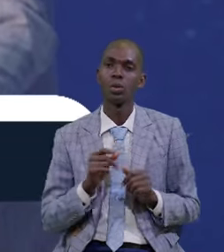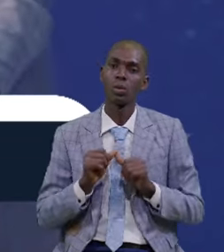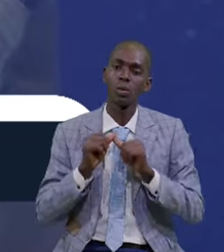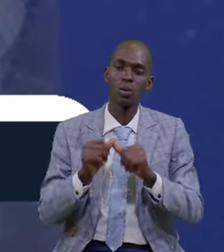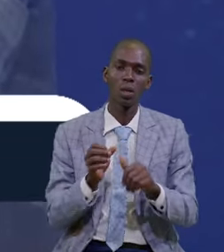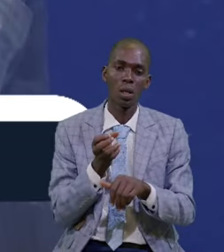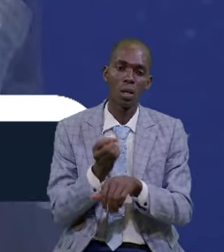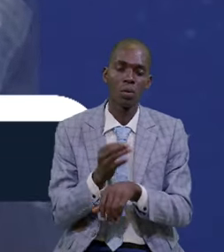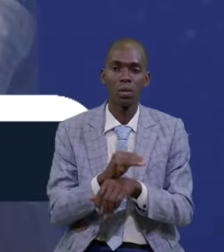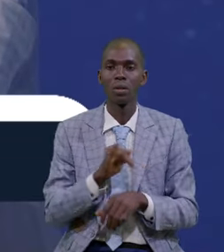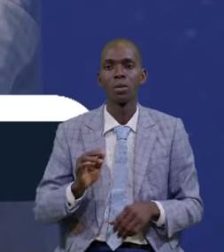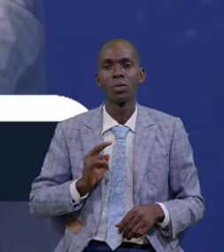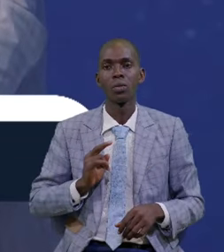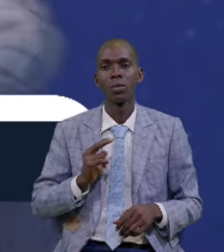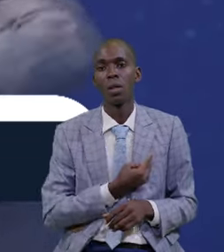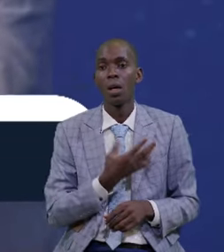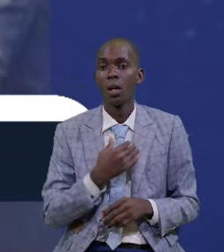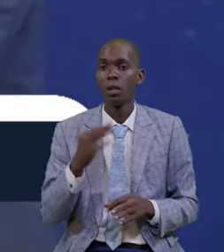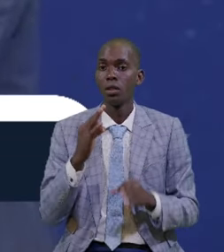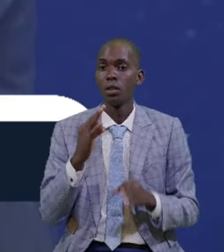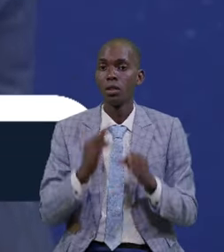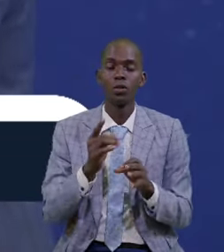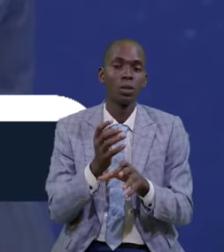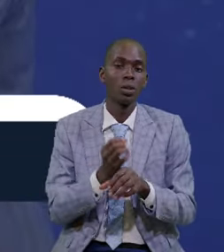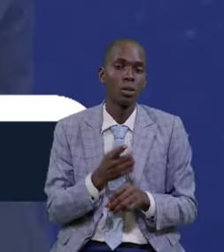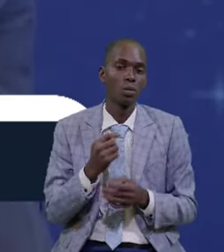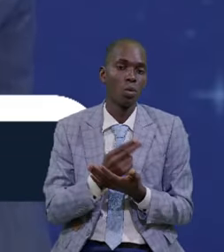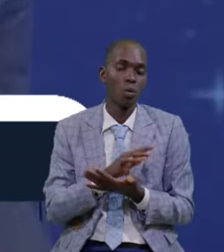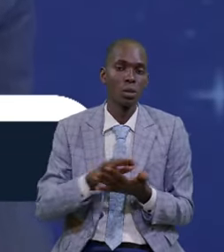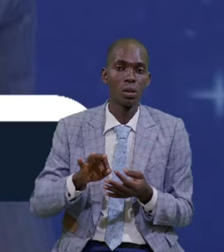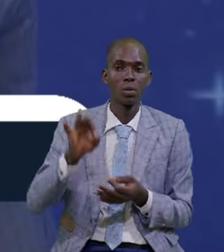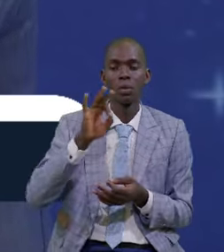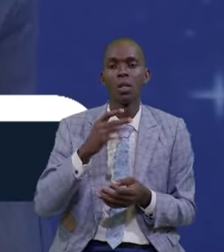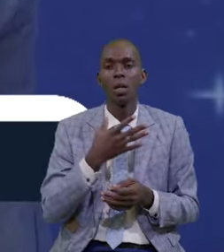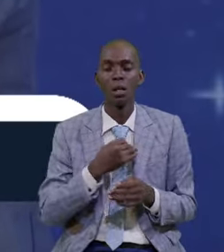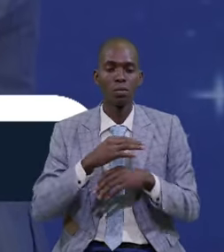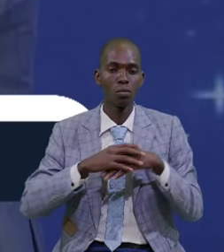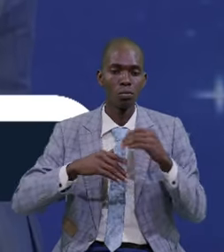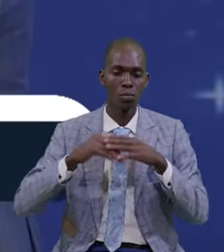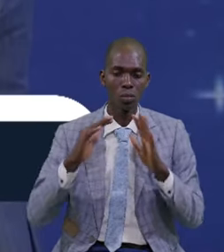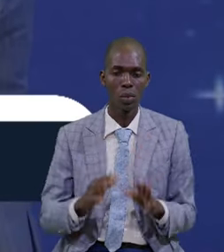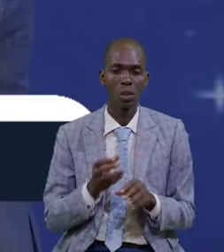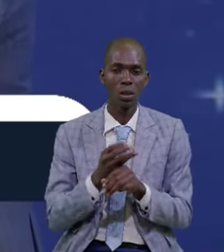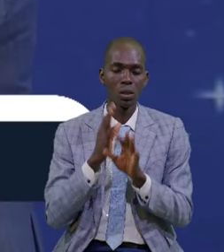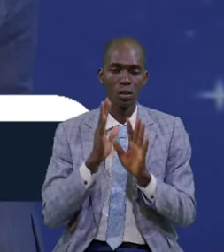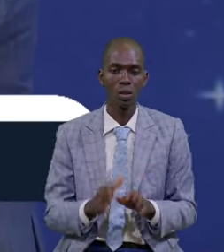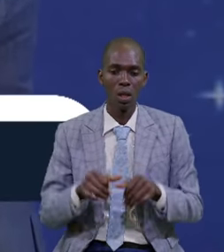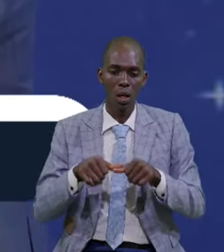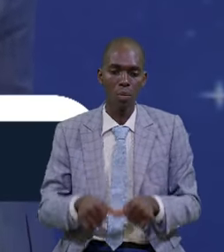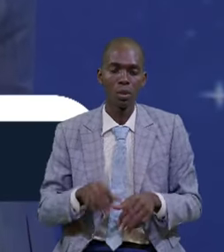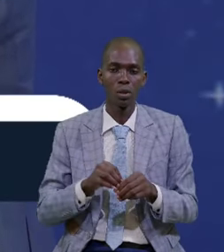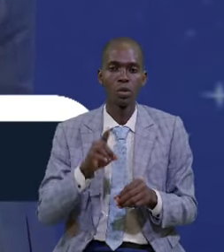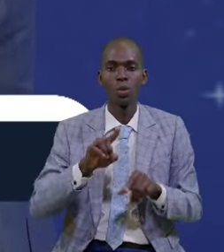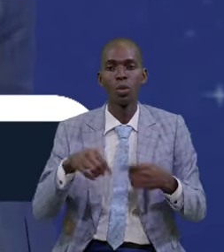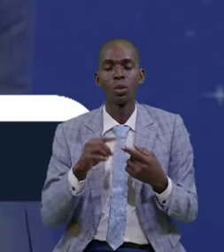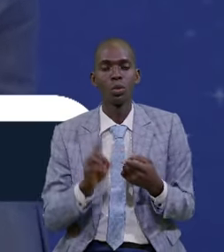And if you receive the Holy Ghost and the Comforter Counselor abides in you, when you go to college, you're